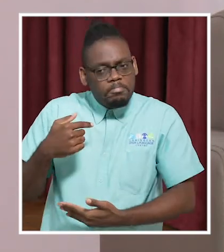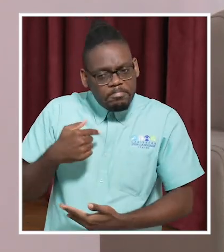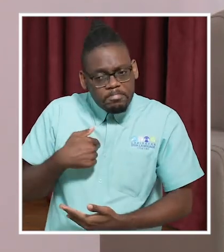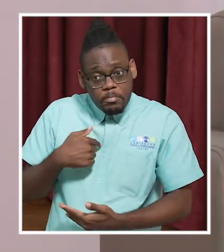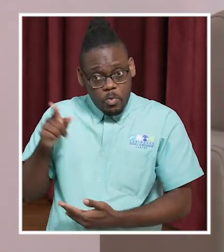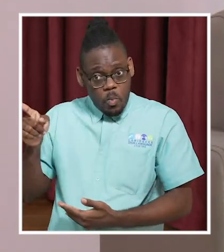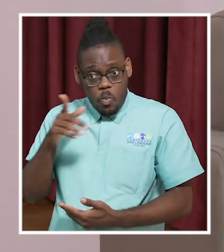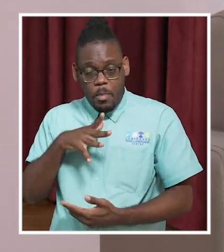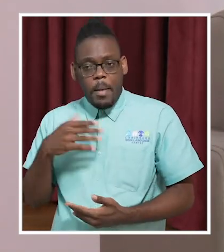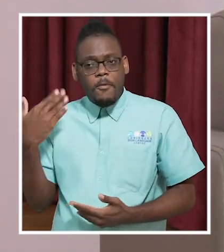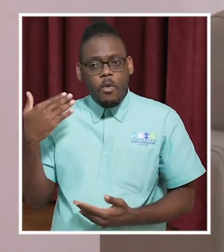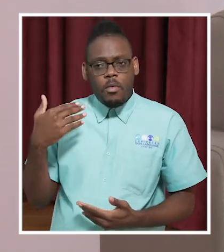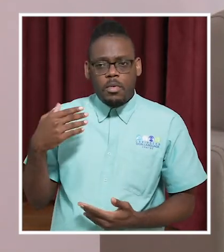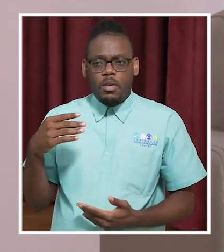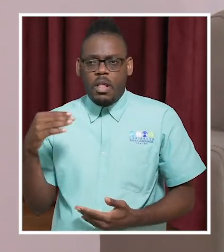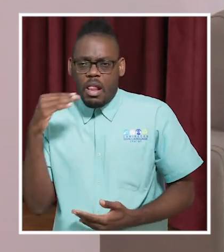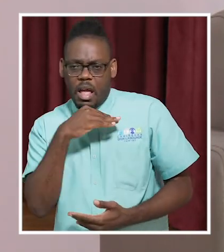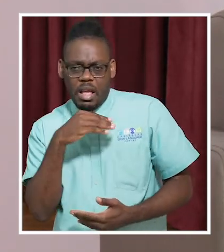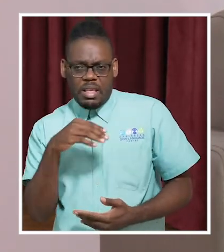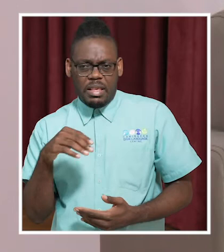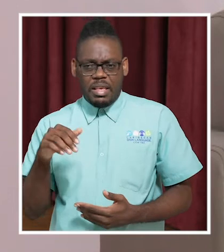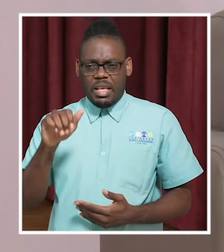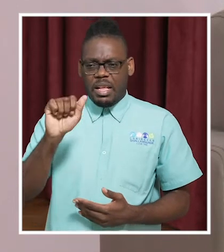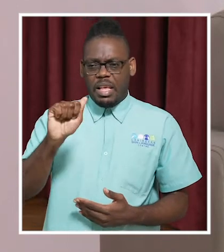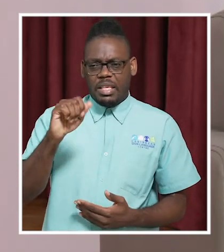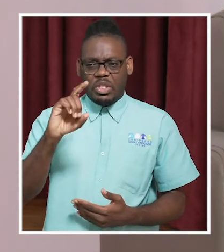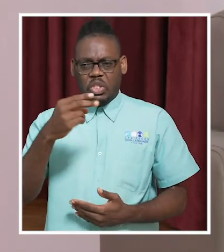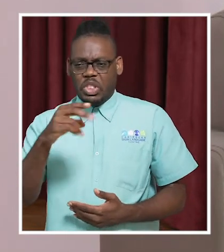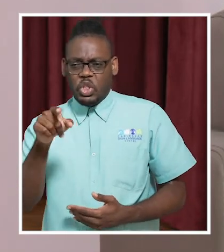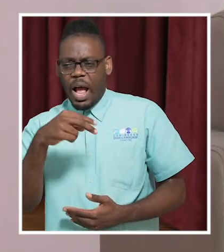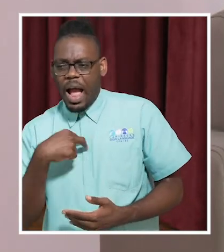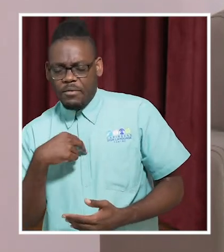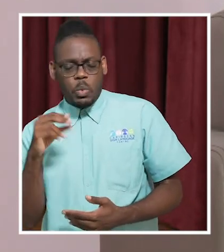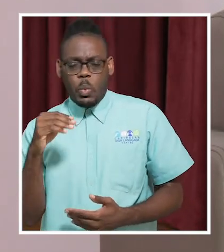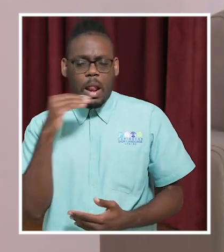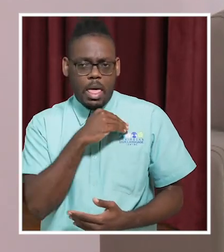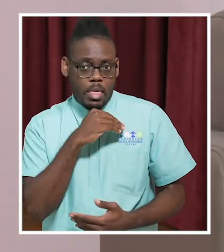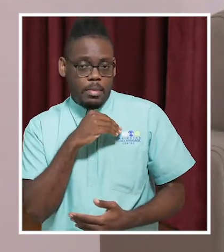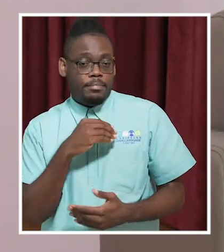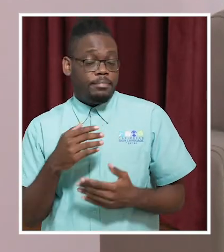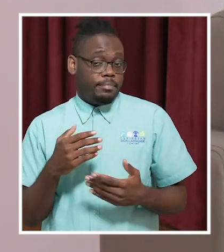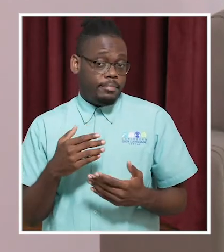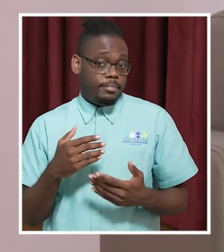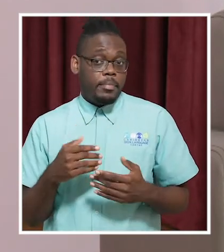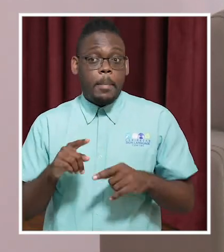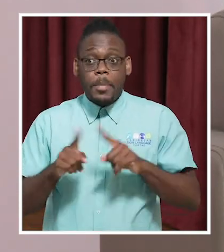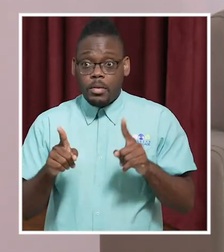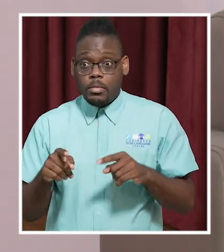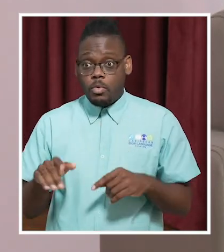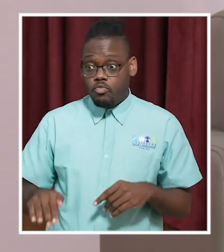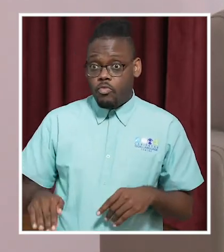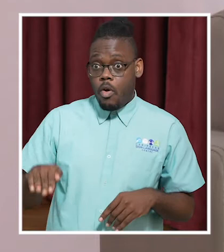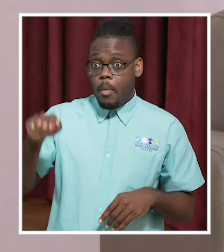ADHD, you are making this up. And later on, when the child was about 7, there was a situation in